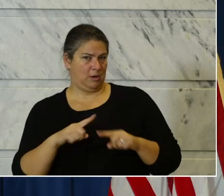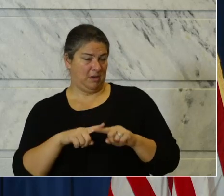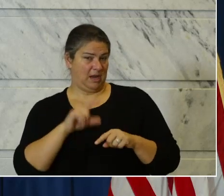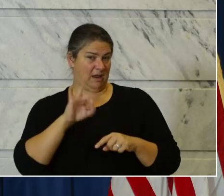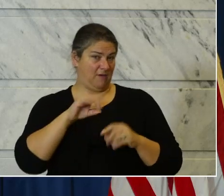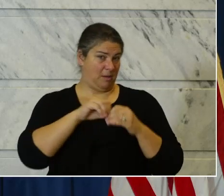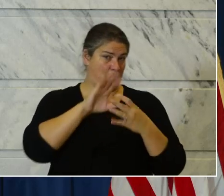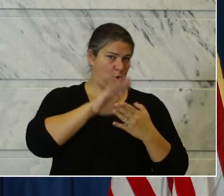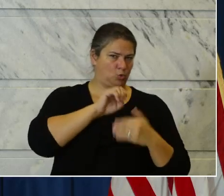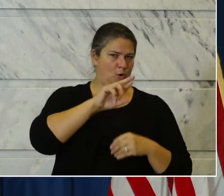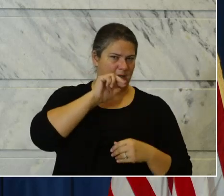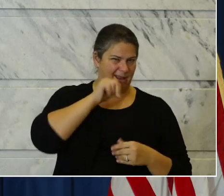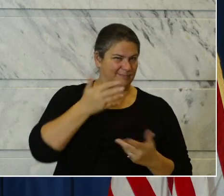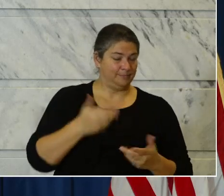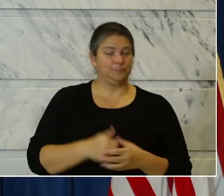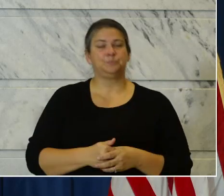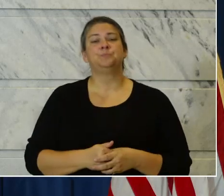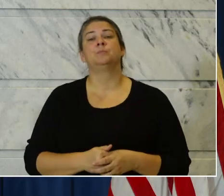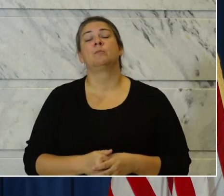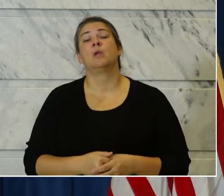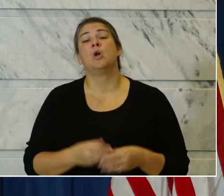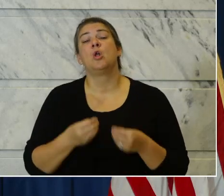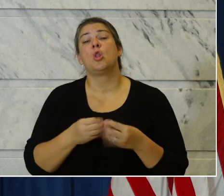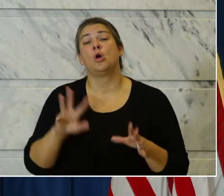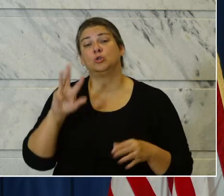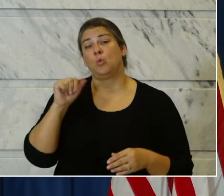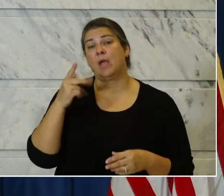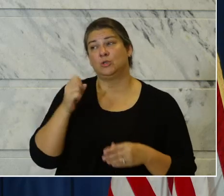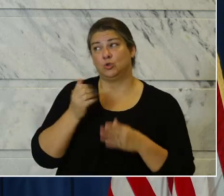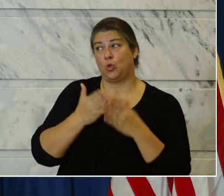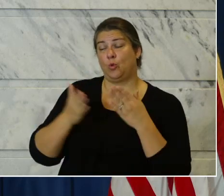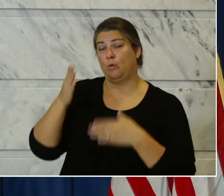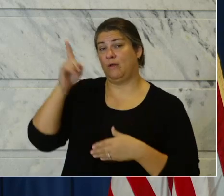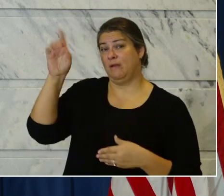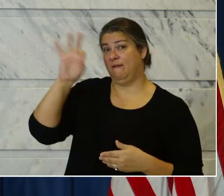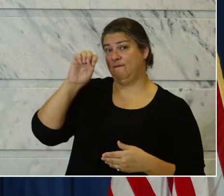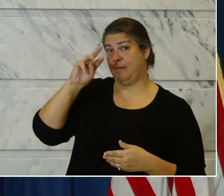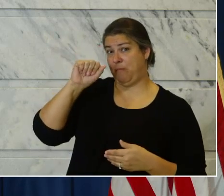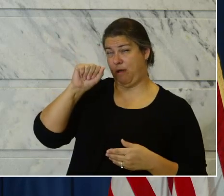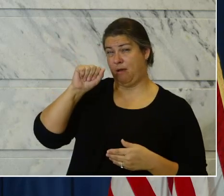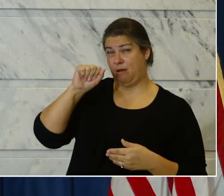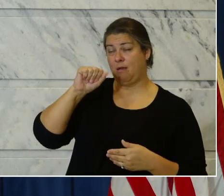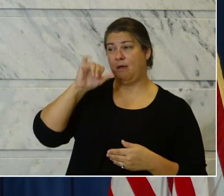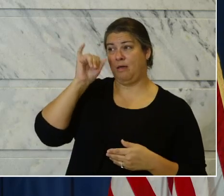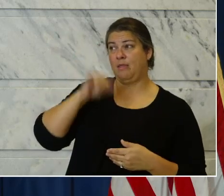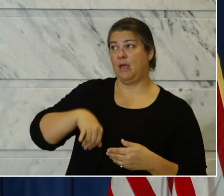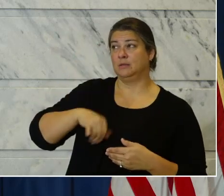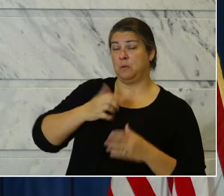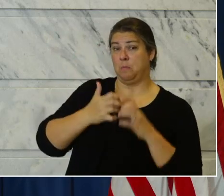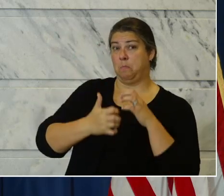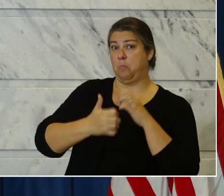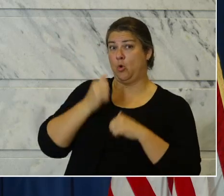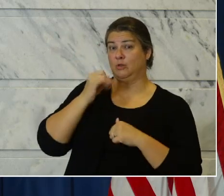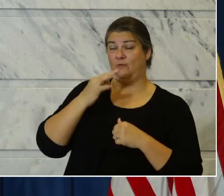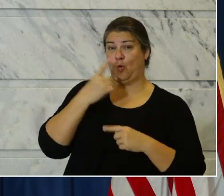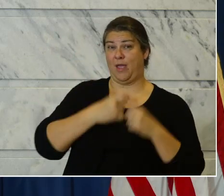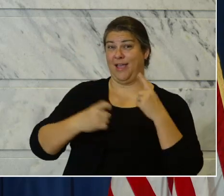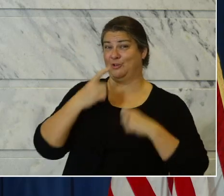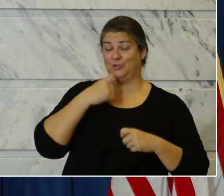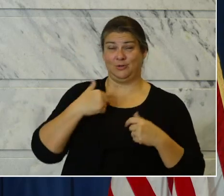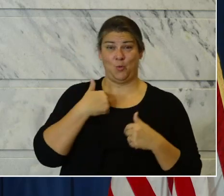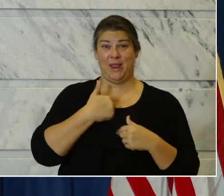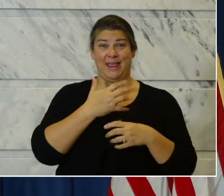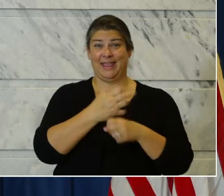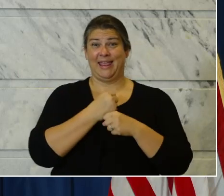Now on to the lost wages assistance through FEMA. And I know right now that is the source of the majority of the questions we get